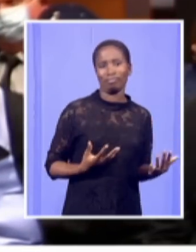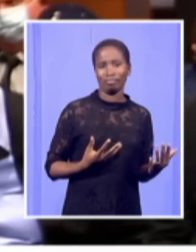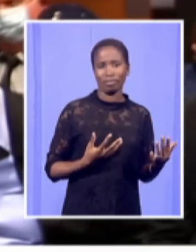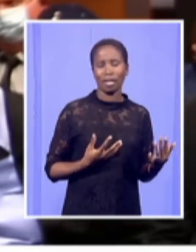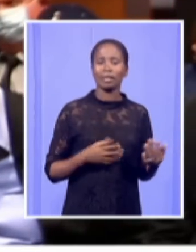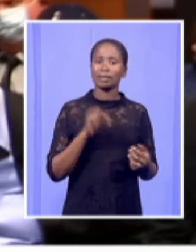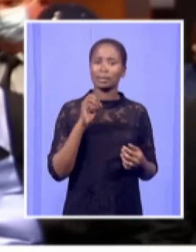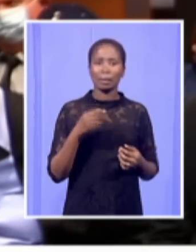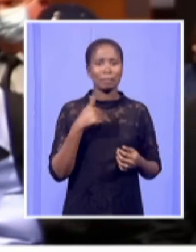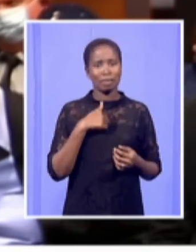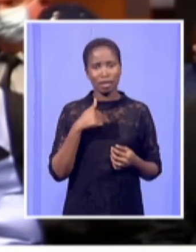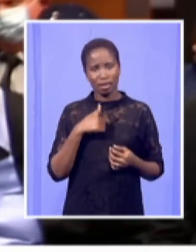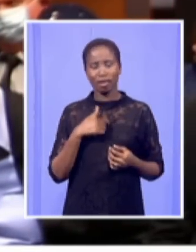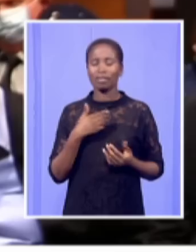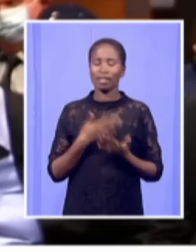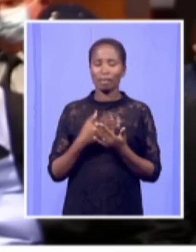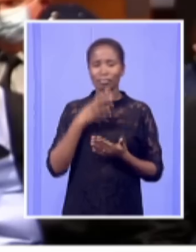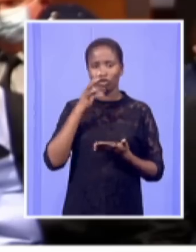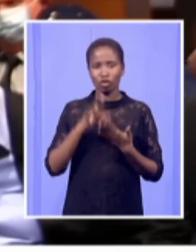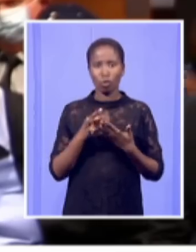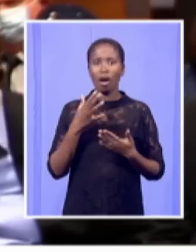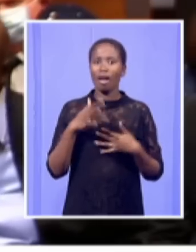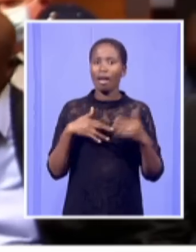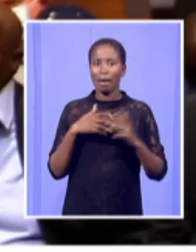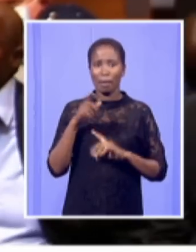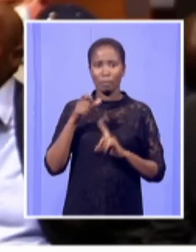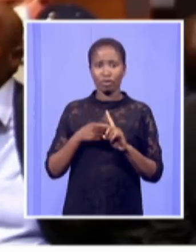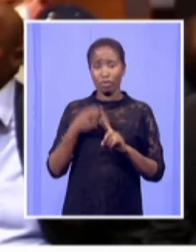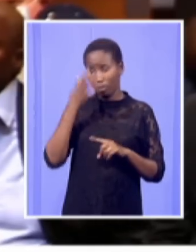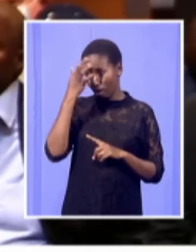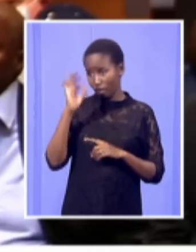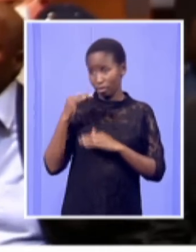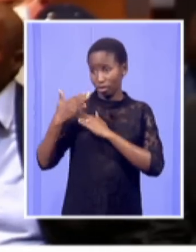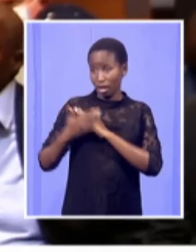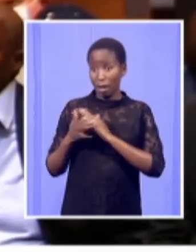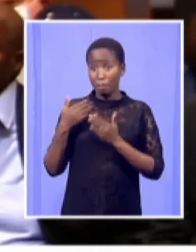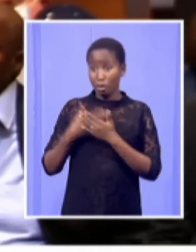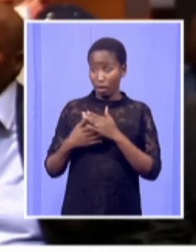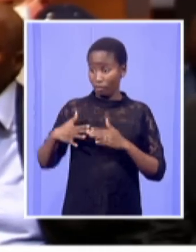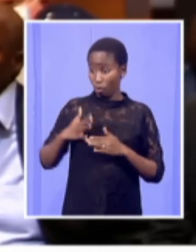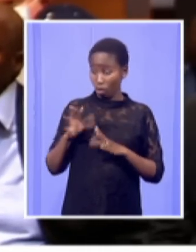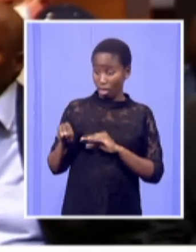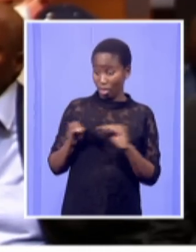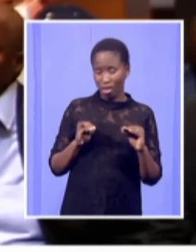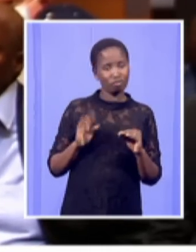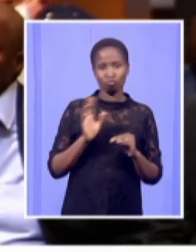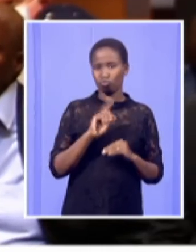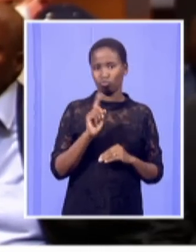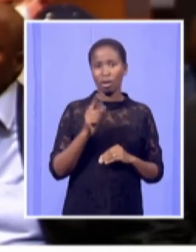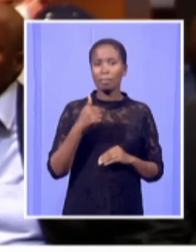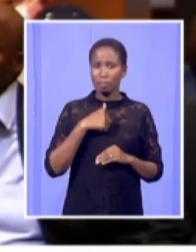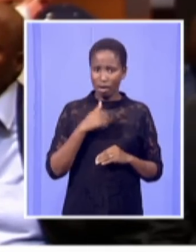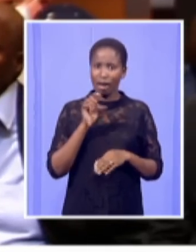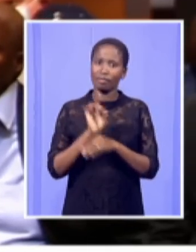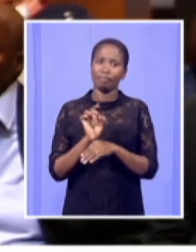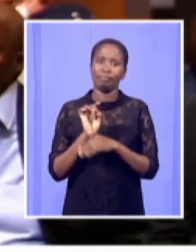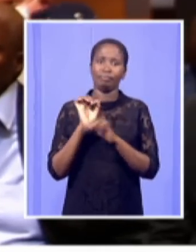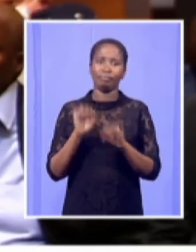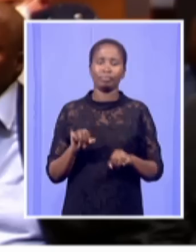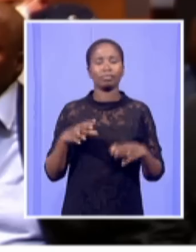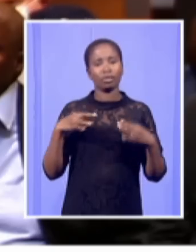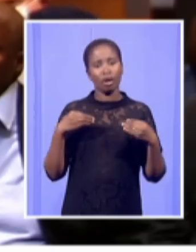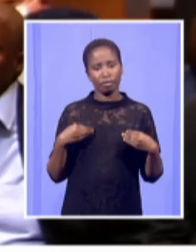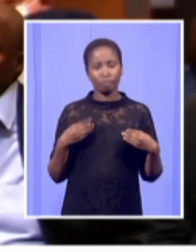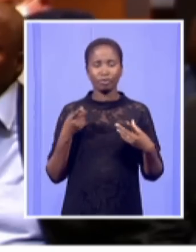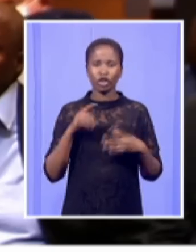not suggest that anyone on the state side will have any part in causing a delay. I am advised, though, that it is simply inherent in the nature of the